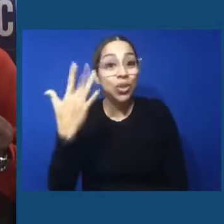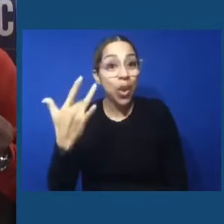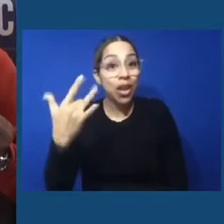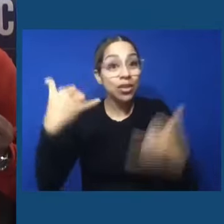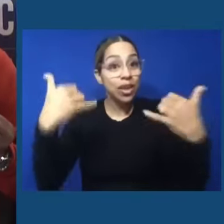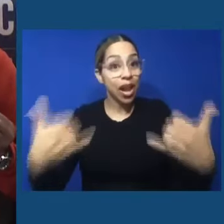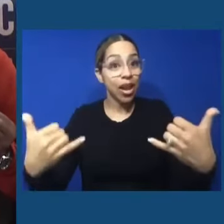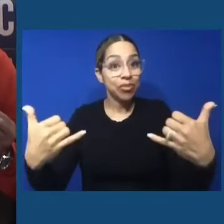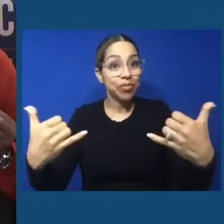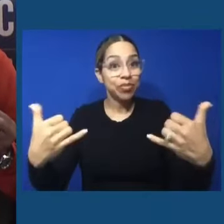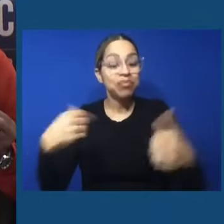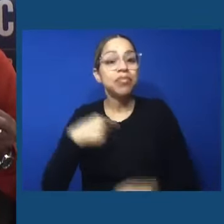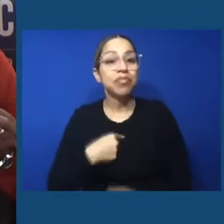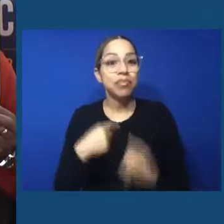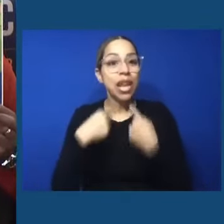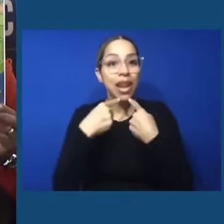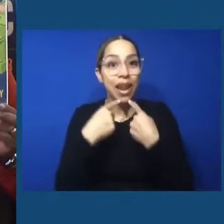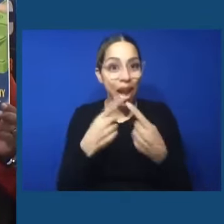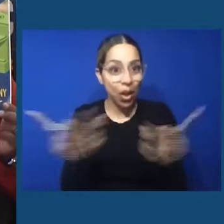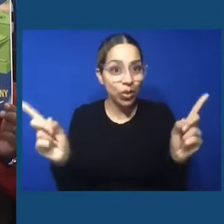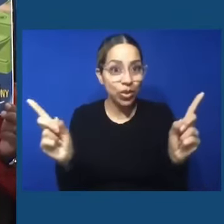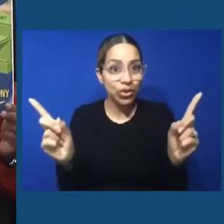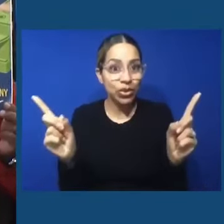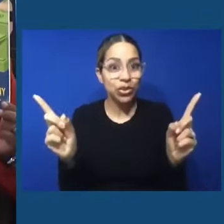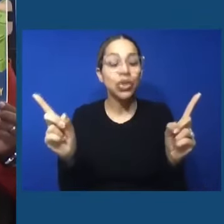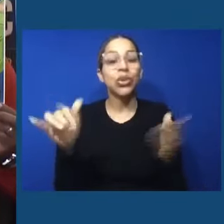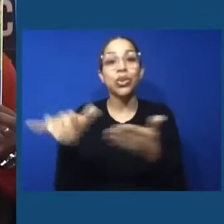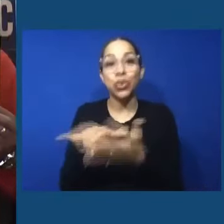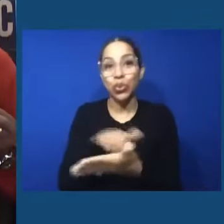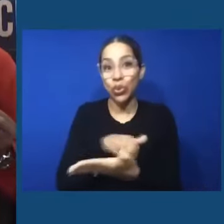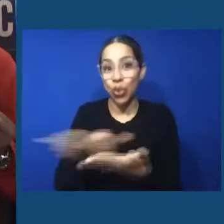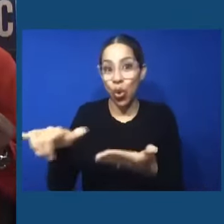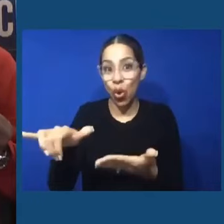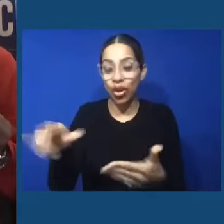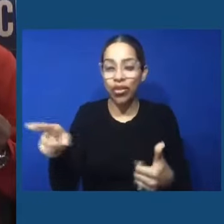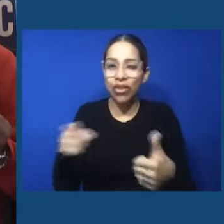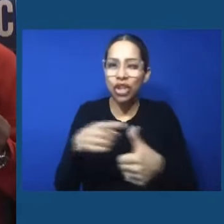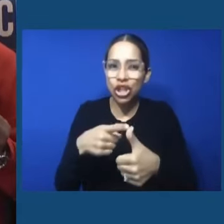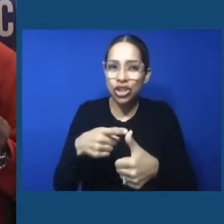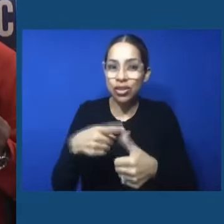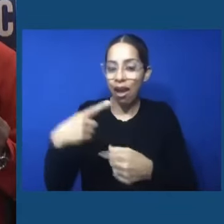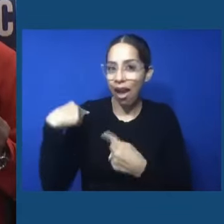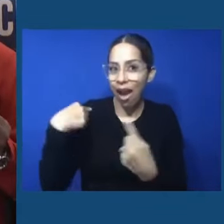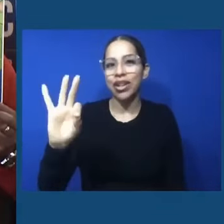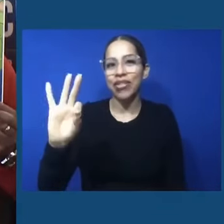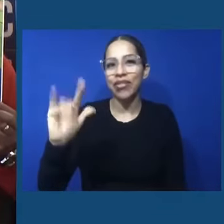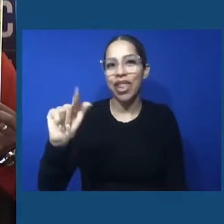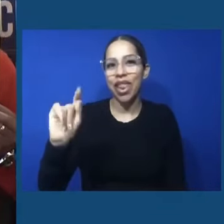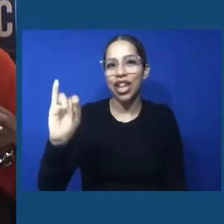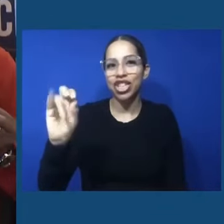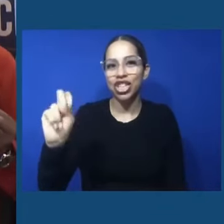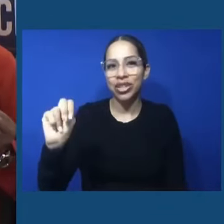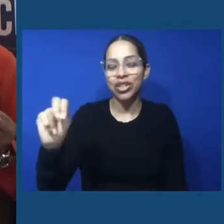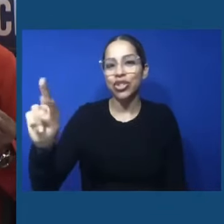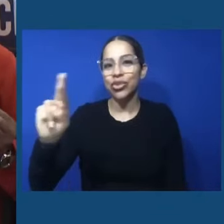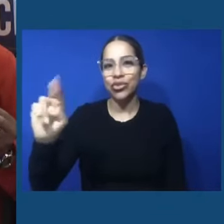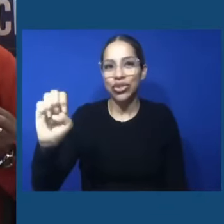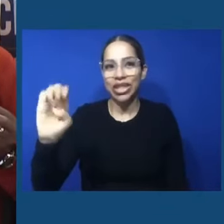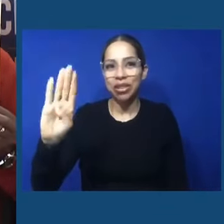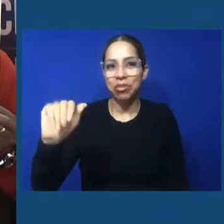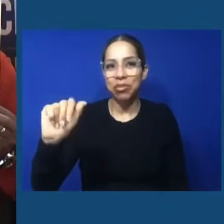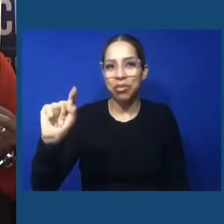I'm announcing New York's first ever inflation rebate. Billions